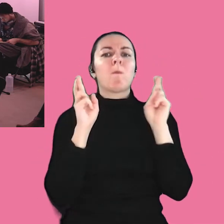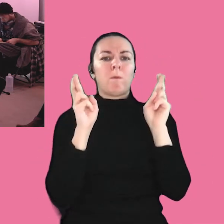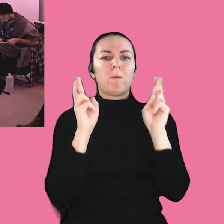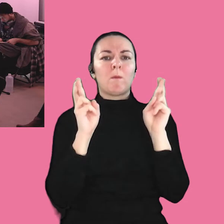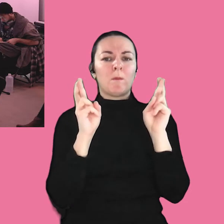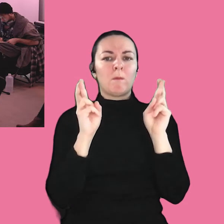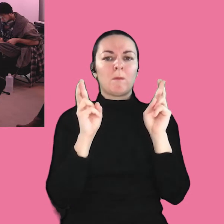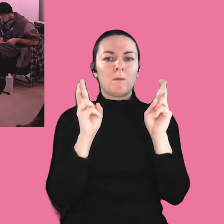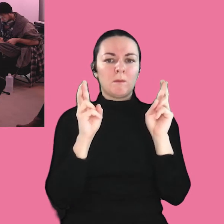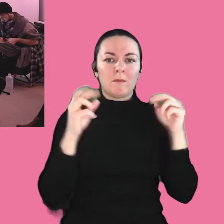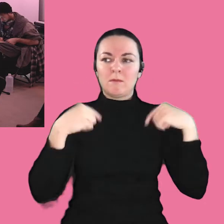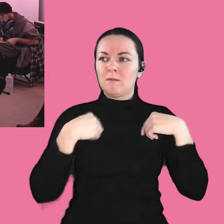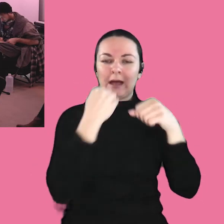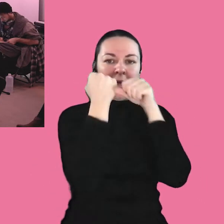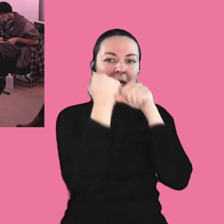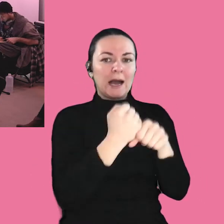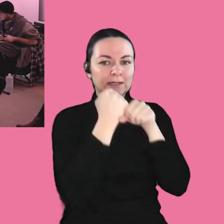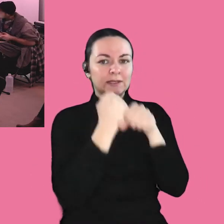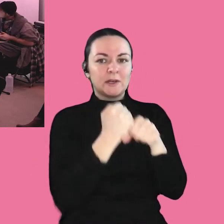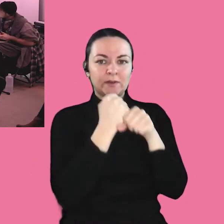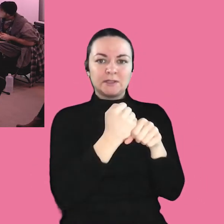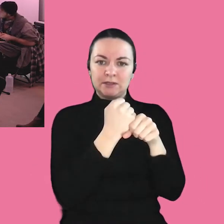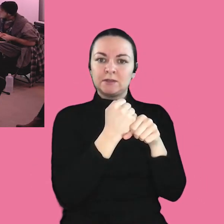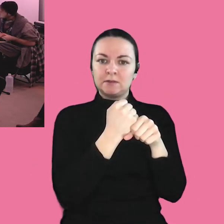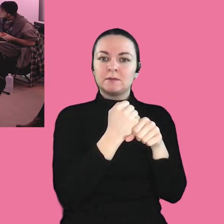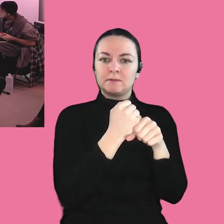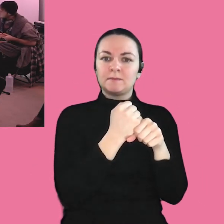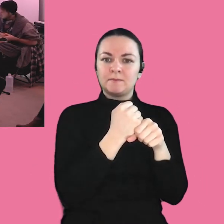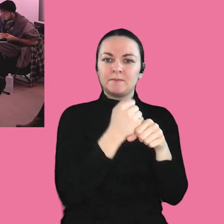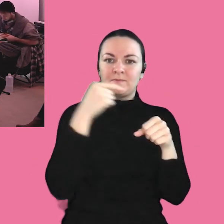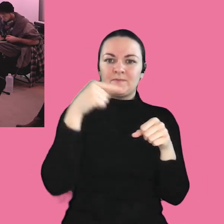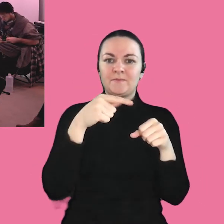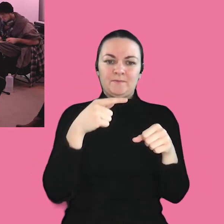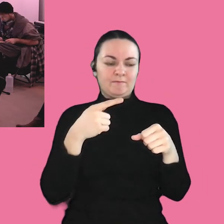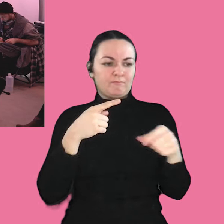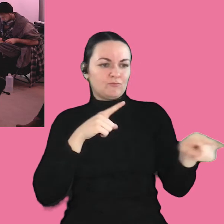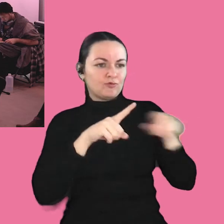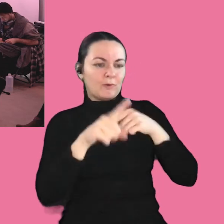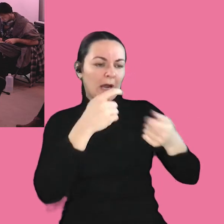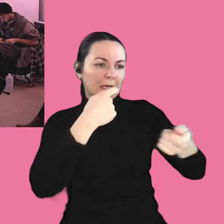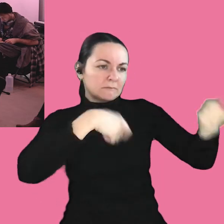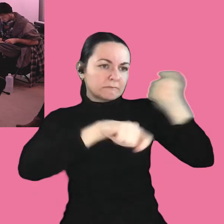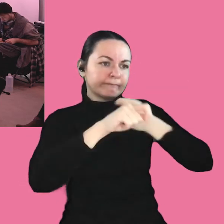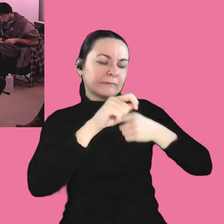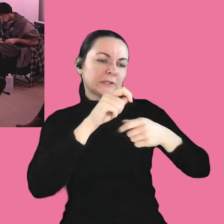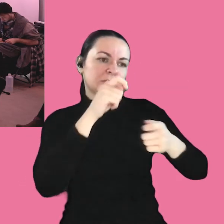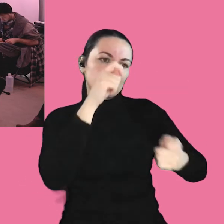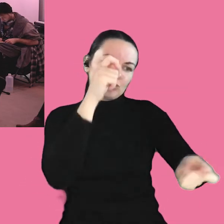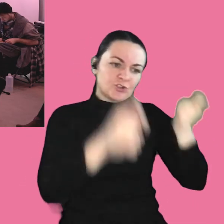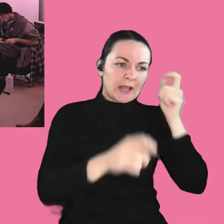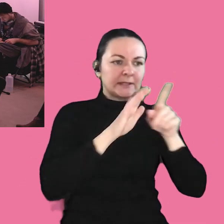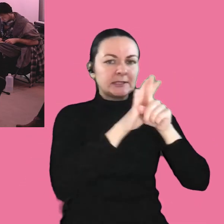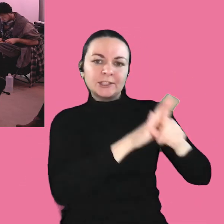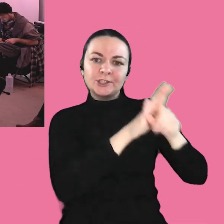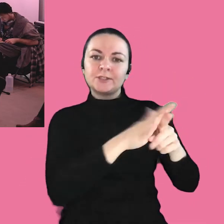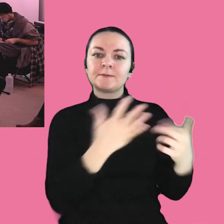to another. And it's not saying that we're not doing enough, it's just that I think that having the